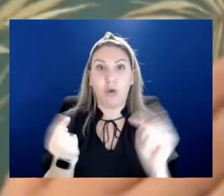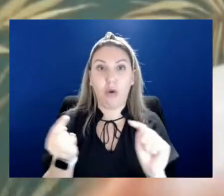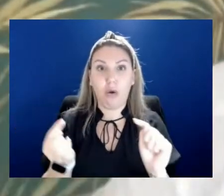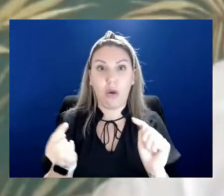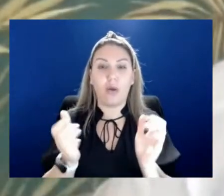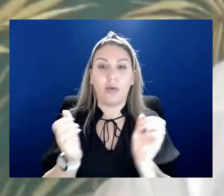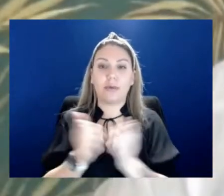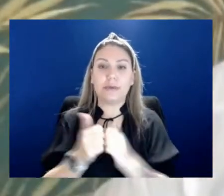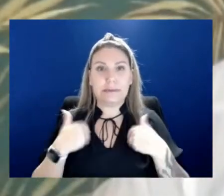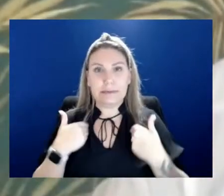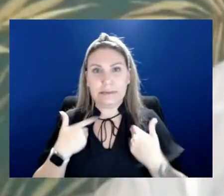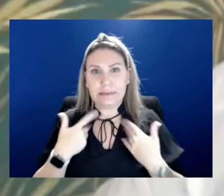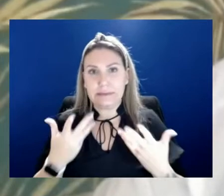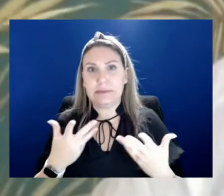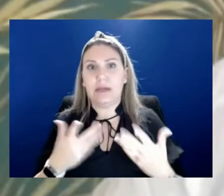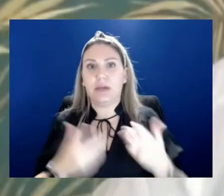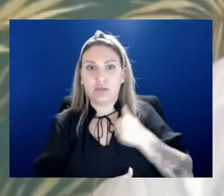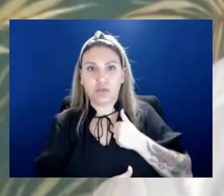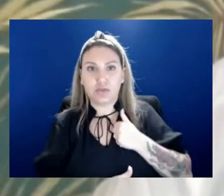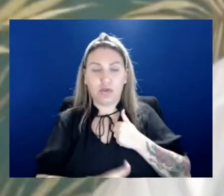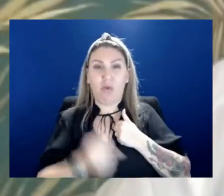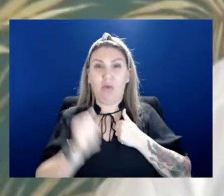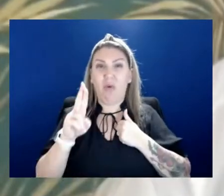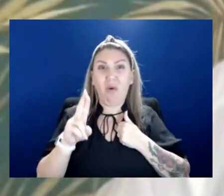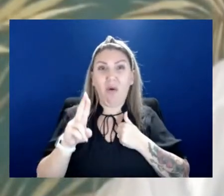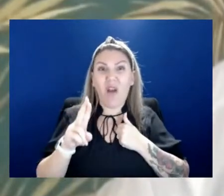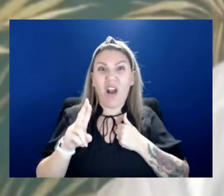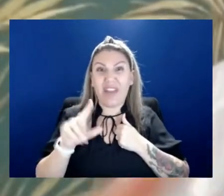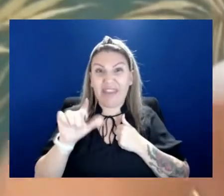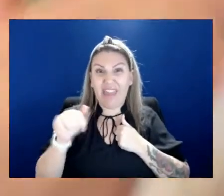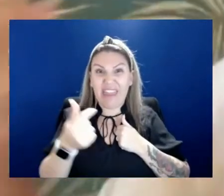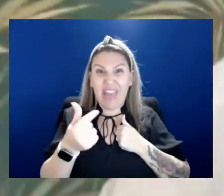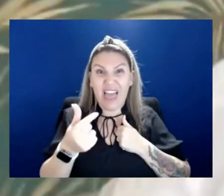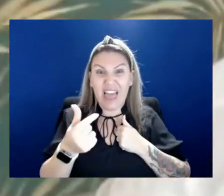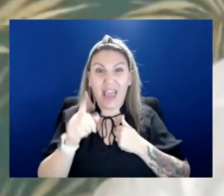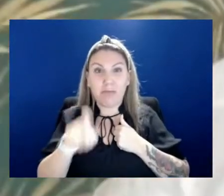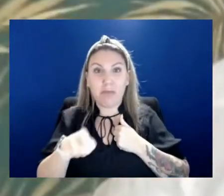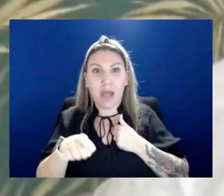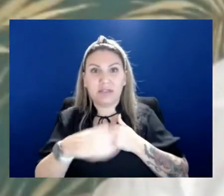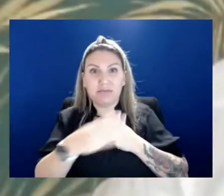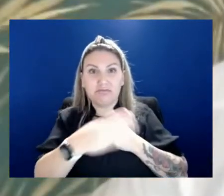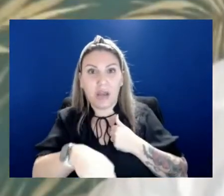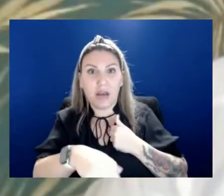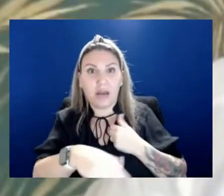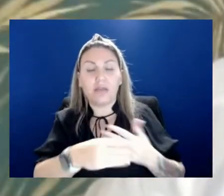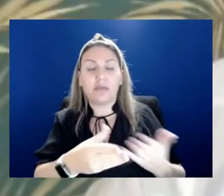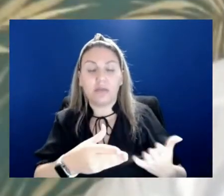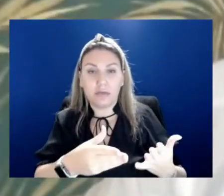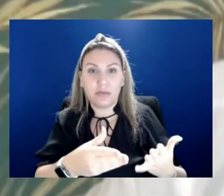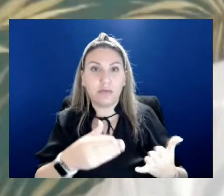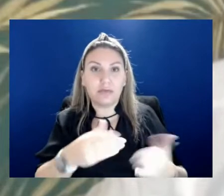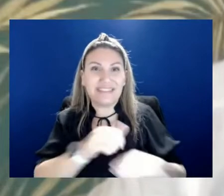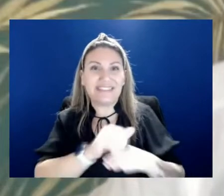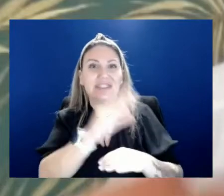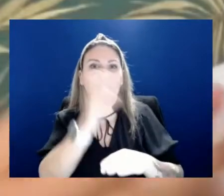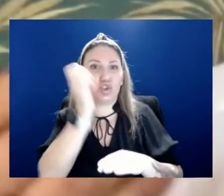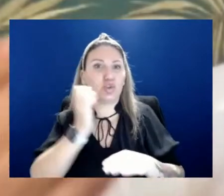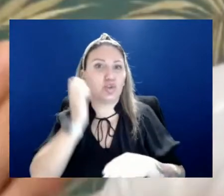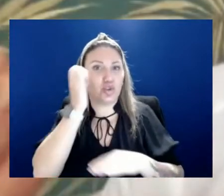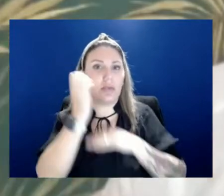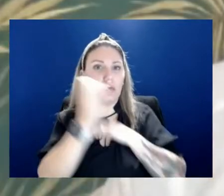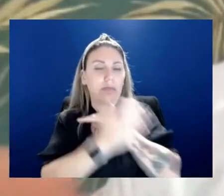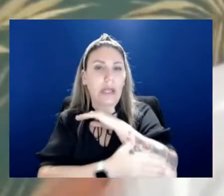with high amputation of the leg, like we sent to European country to